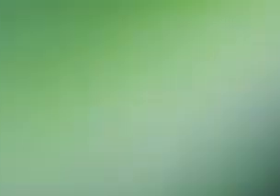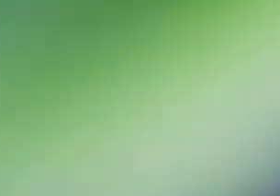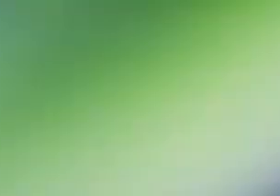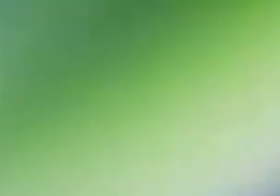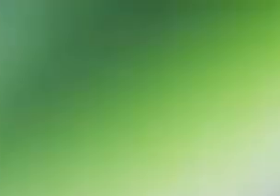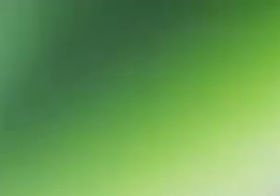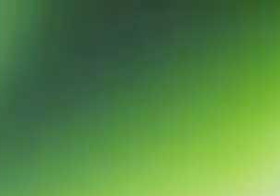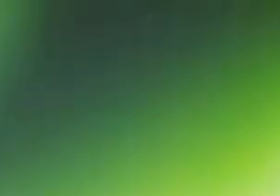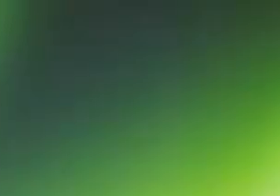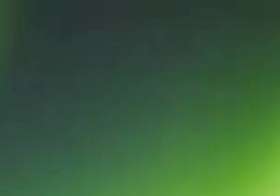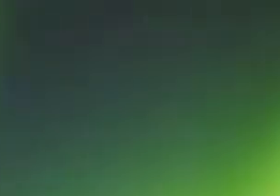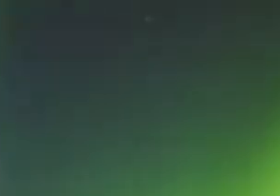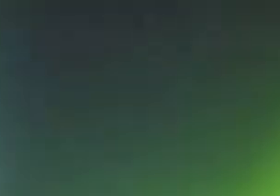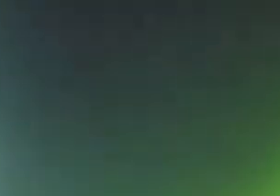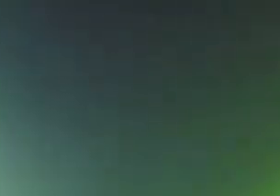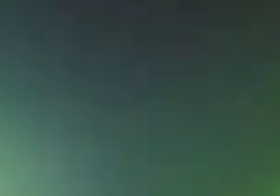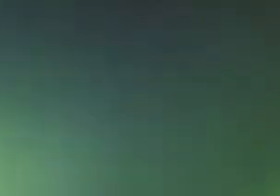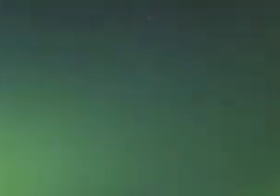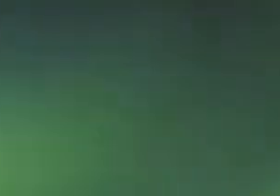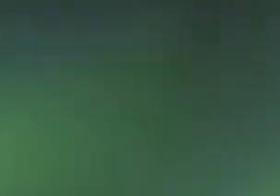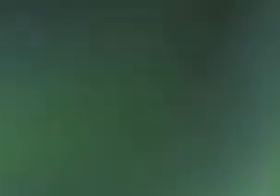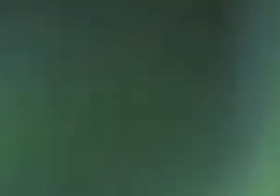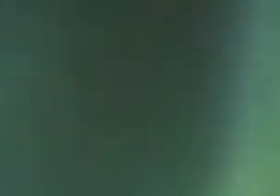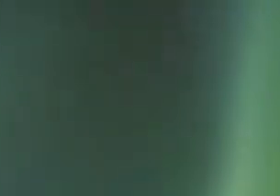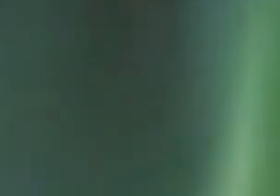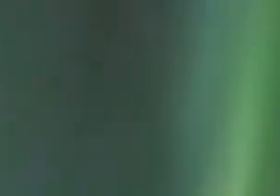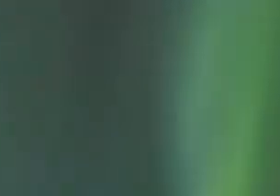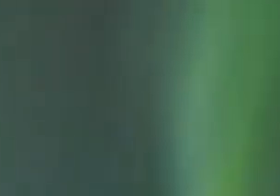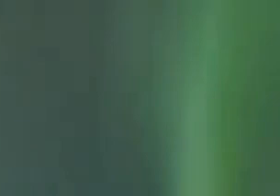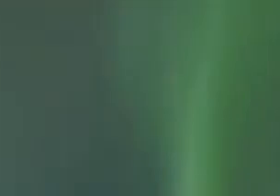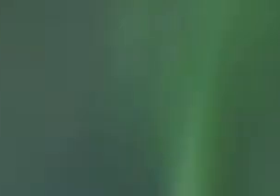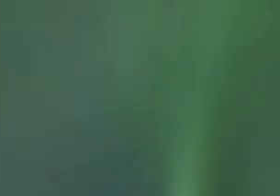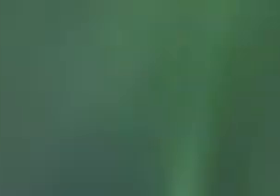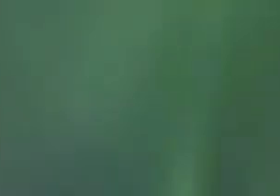Ms. Barragan, what do you recommend for our families they